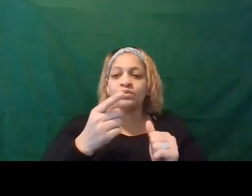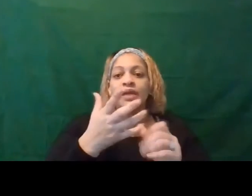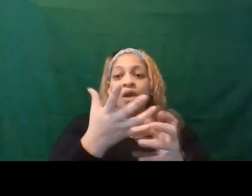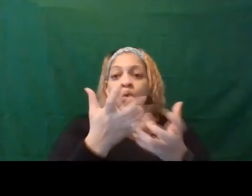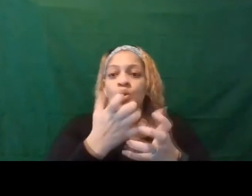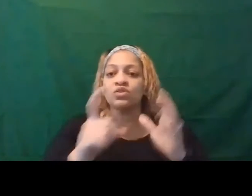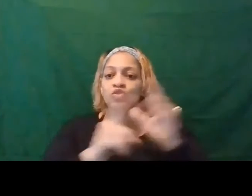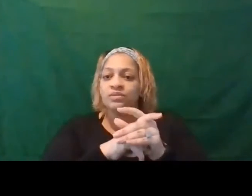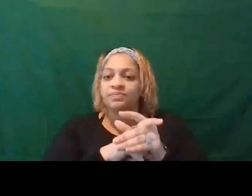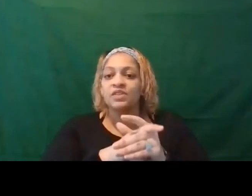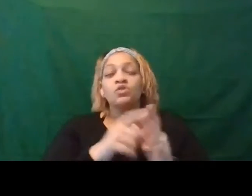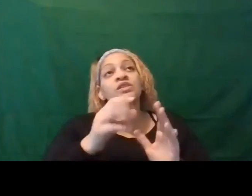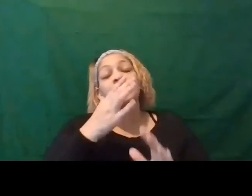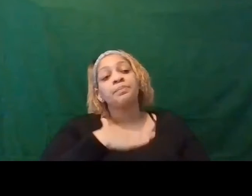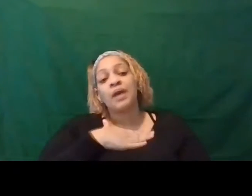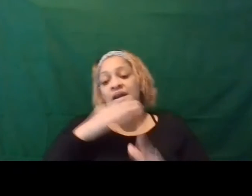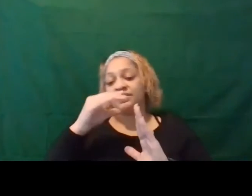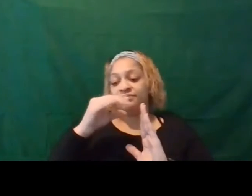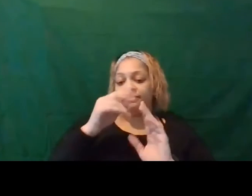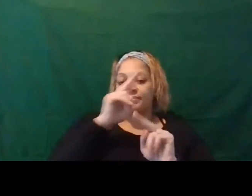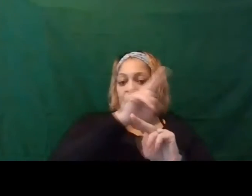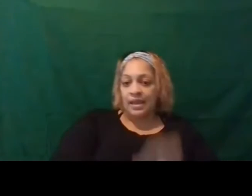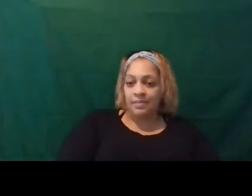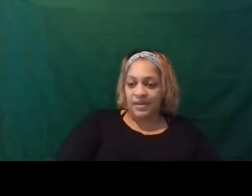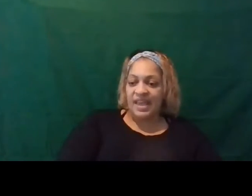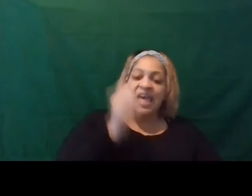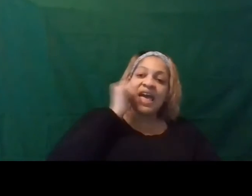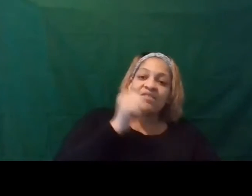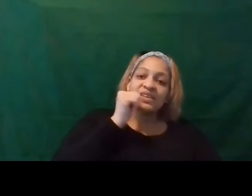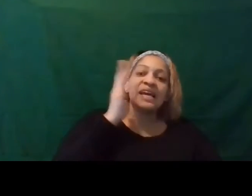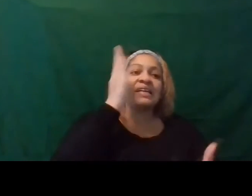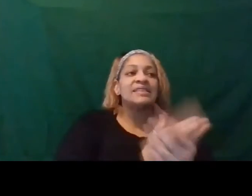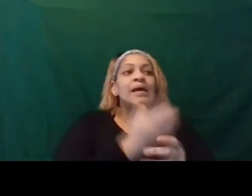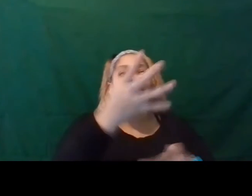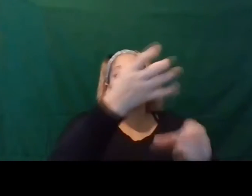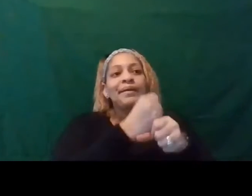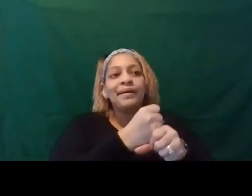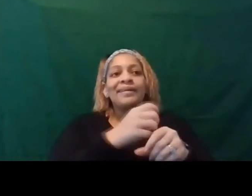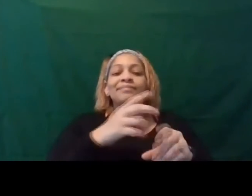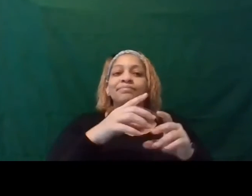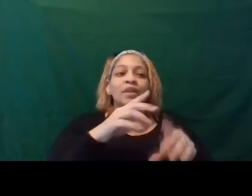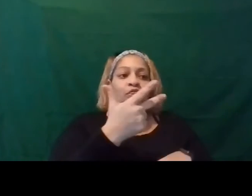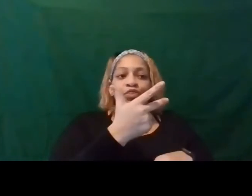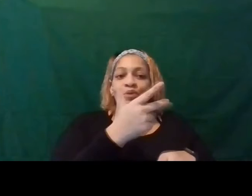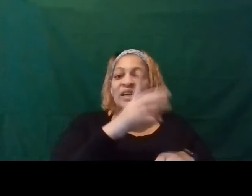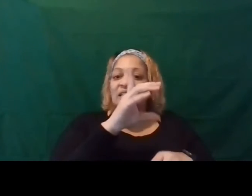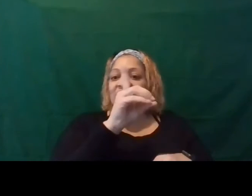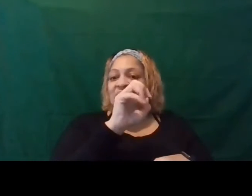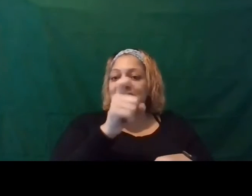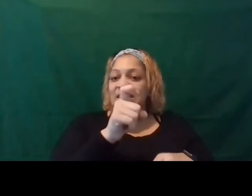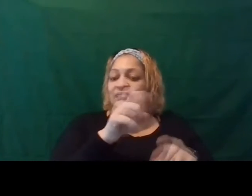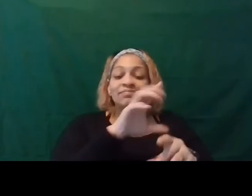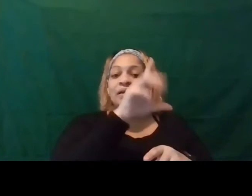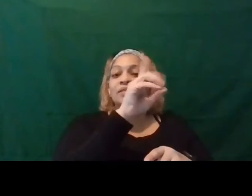say, this is one of my habits. Every day after work, I stop off at Krispy Kreme Donuts and get 3 dozen donuts. Ouch. Is